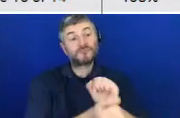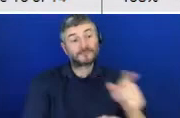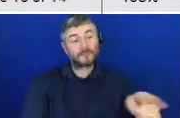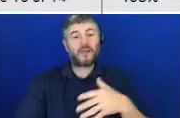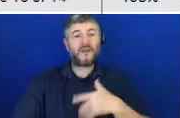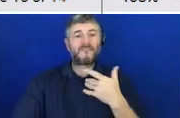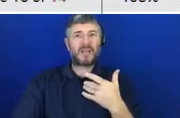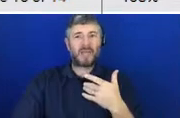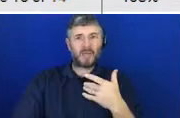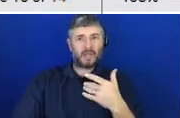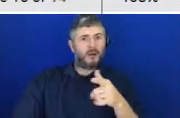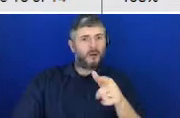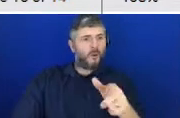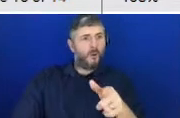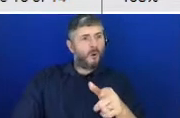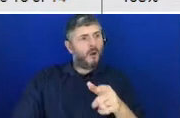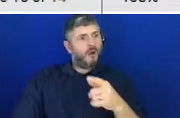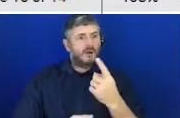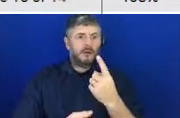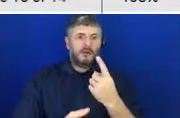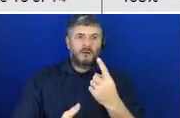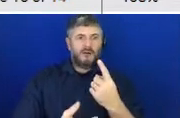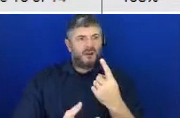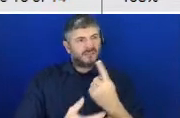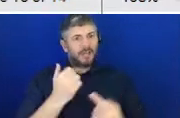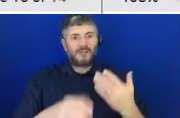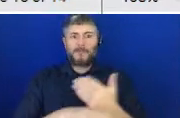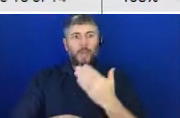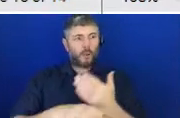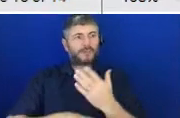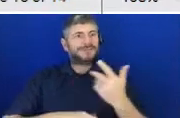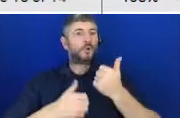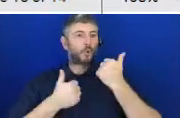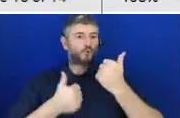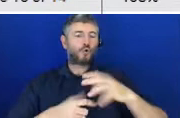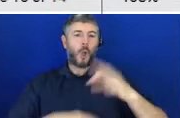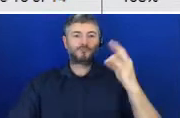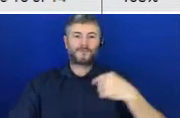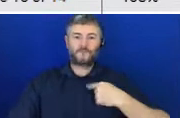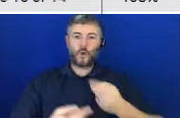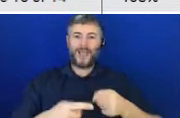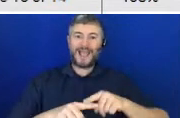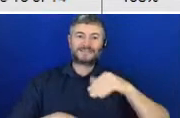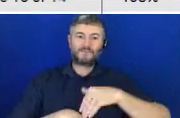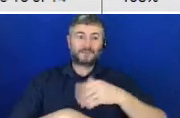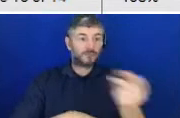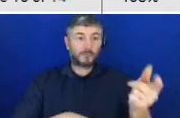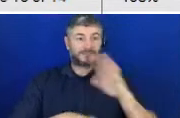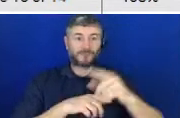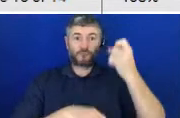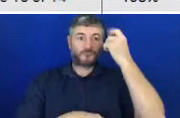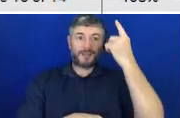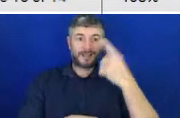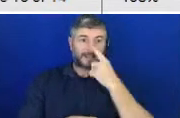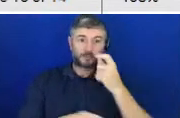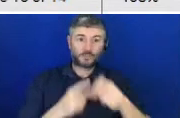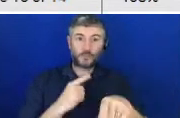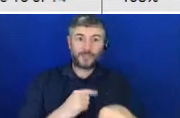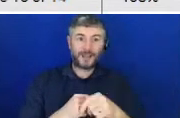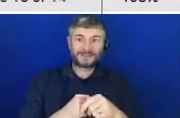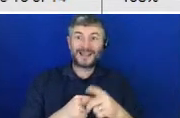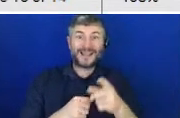self-employment was an important option for ex-offenders, and some of them hadn't thought about it before. And it was very much linking, you know, you've got the skills,